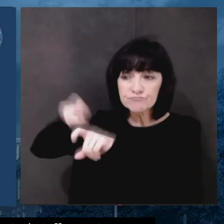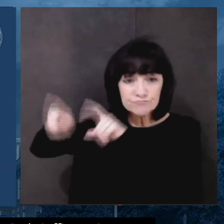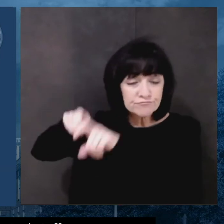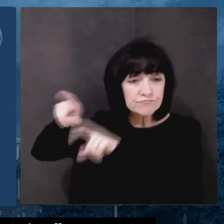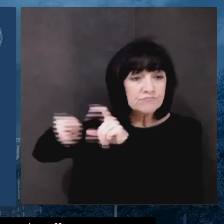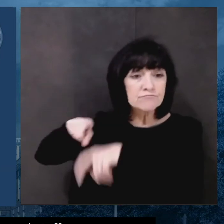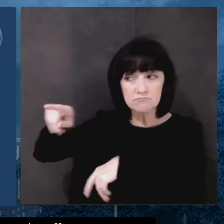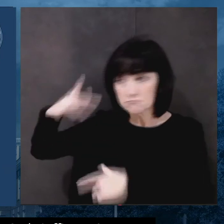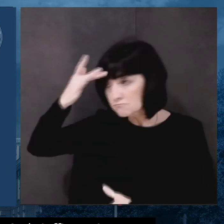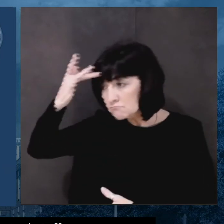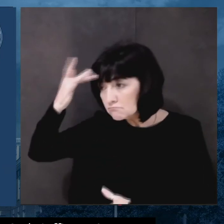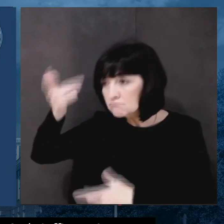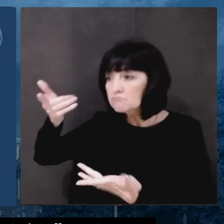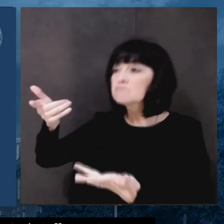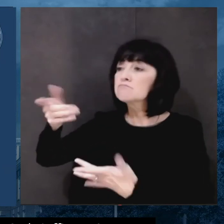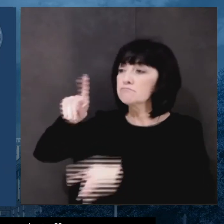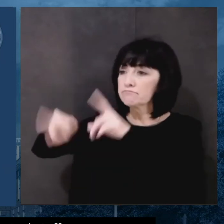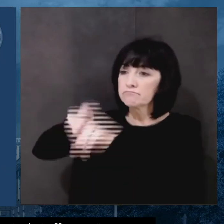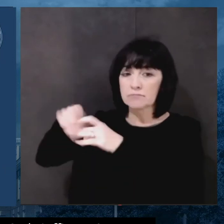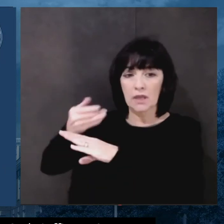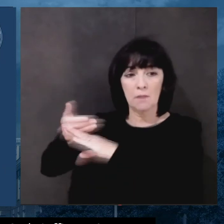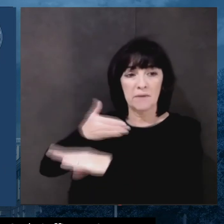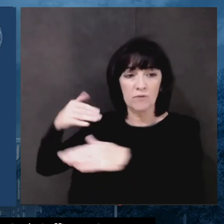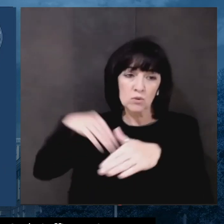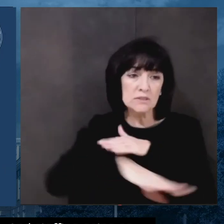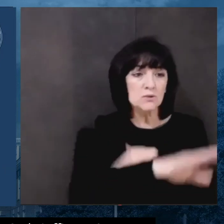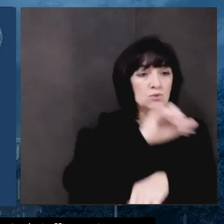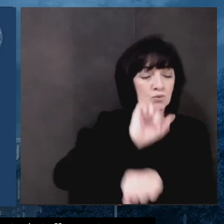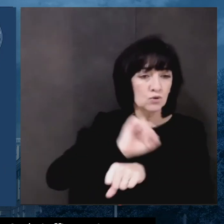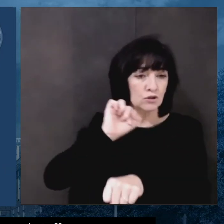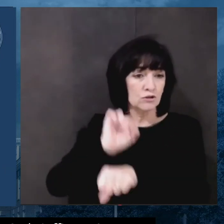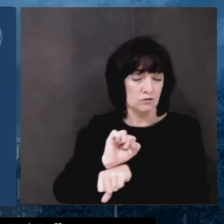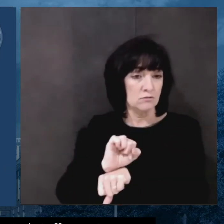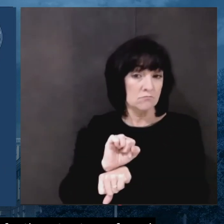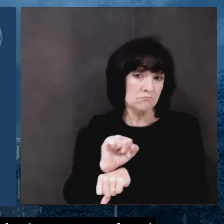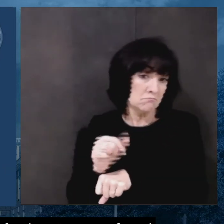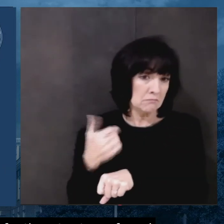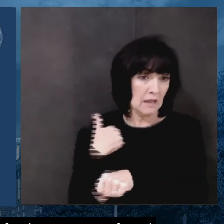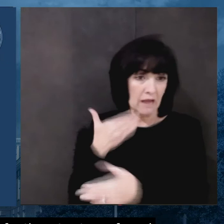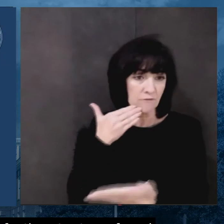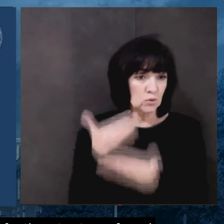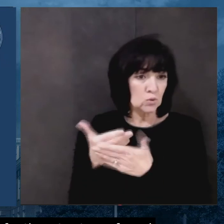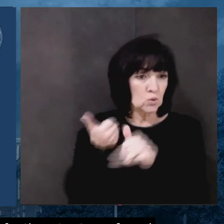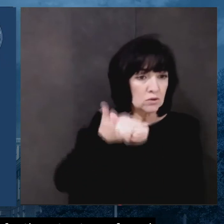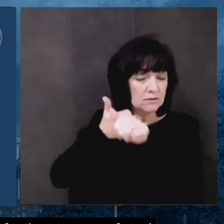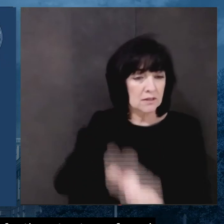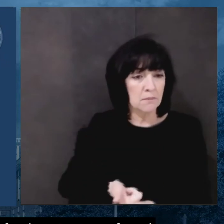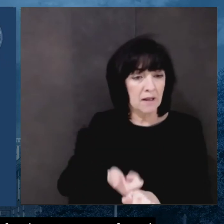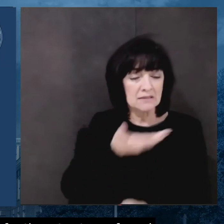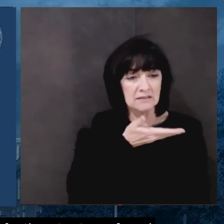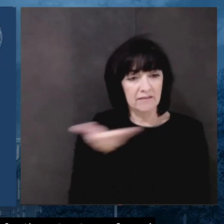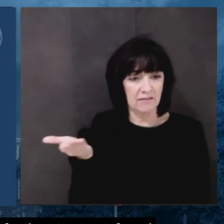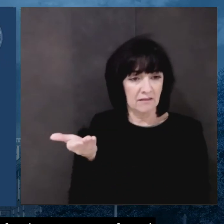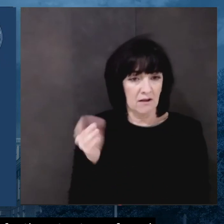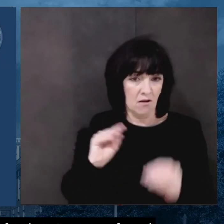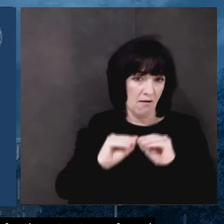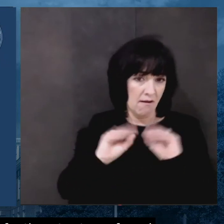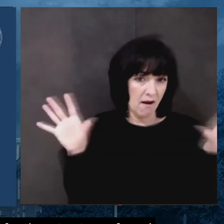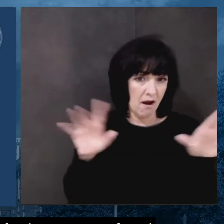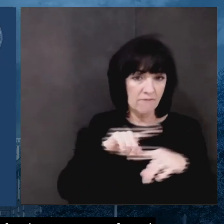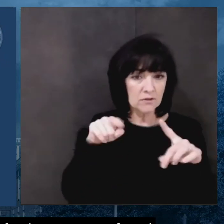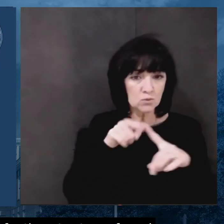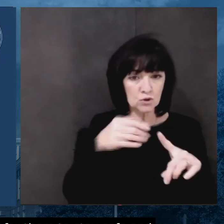stay safe, and we get pretty good compliance there. Obviously, when you have